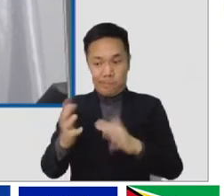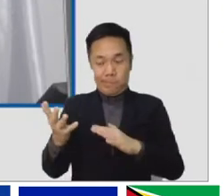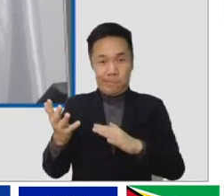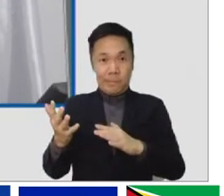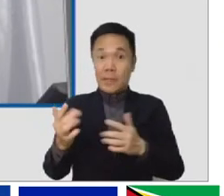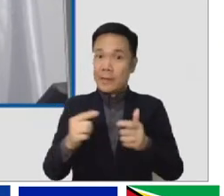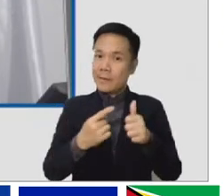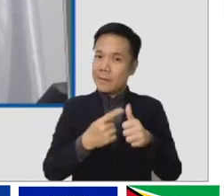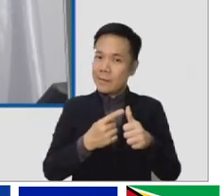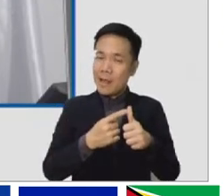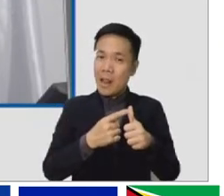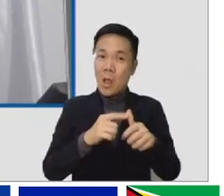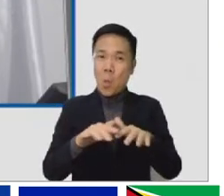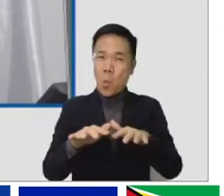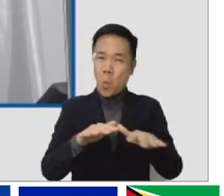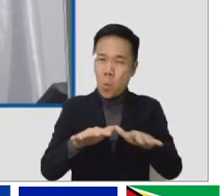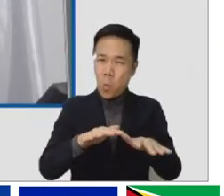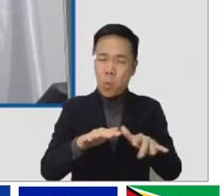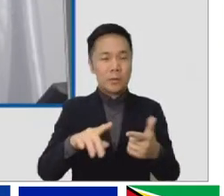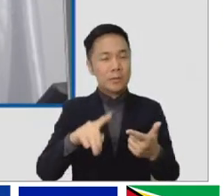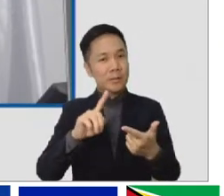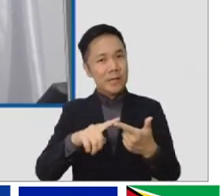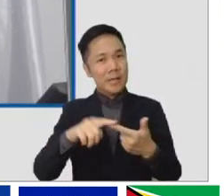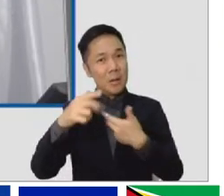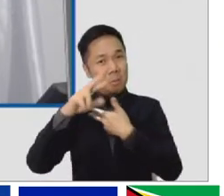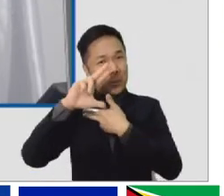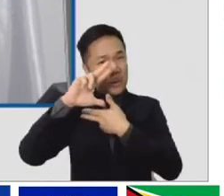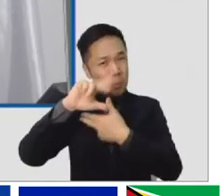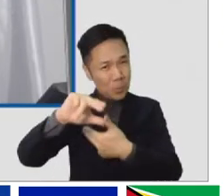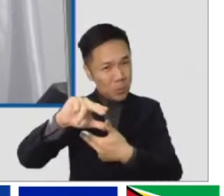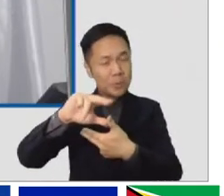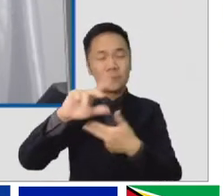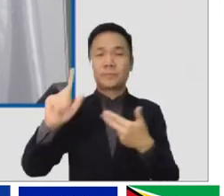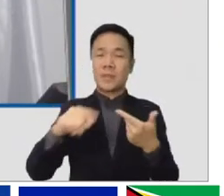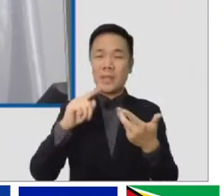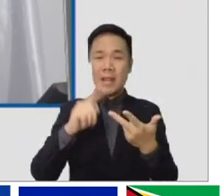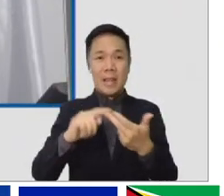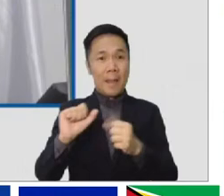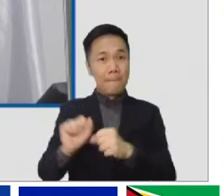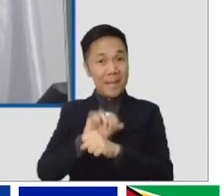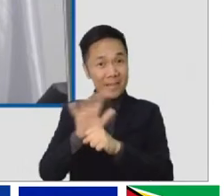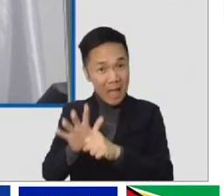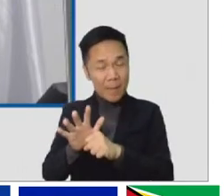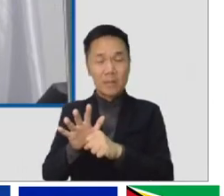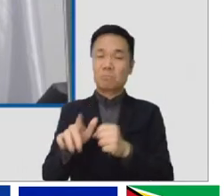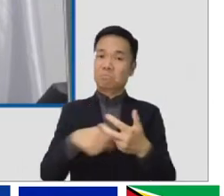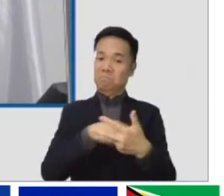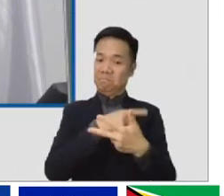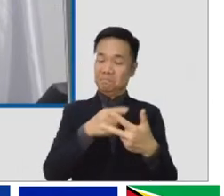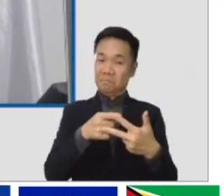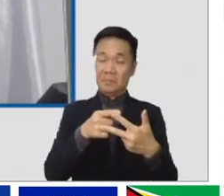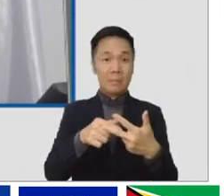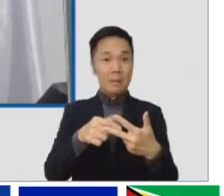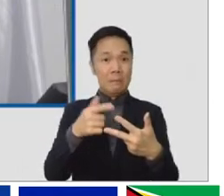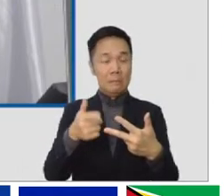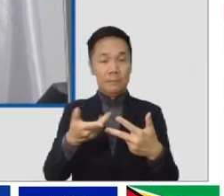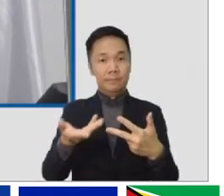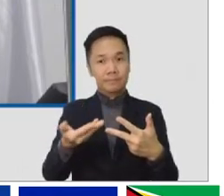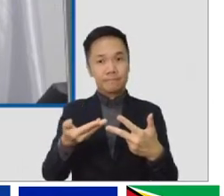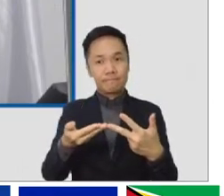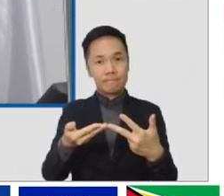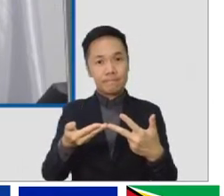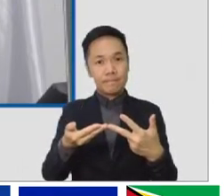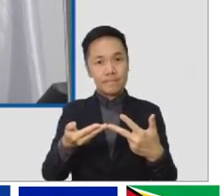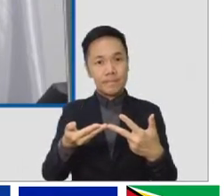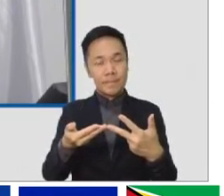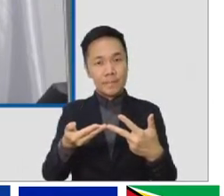and also the COVID pandemic, had an impact on the social production chains. And we could tell that